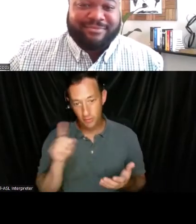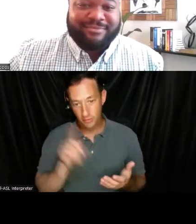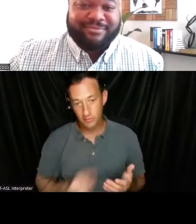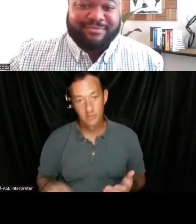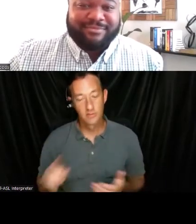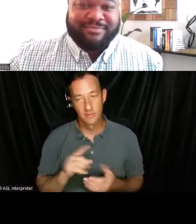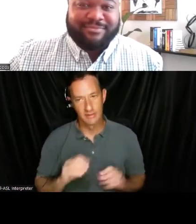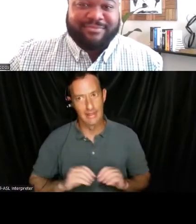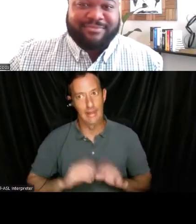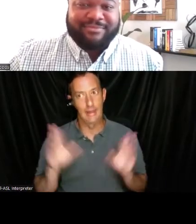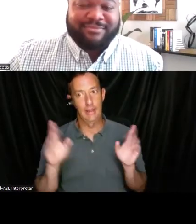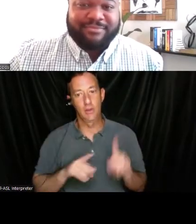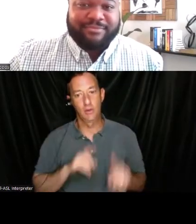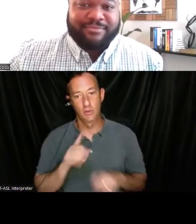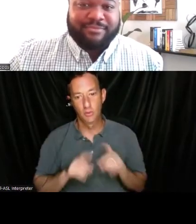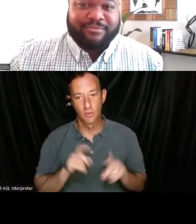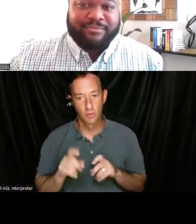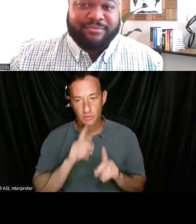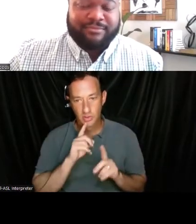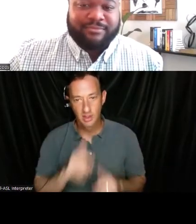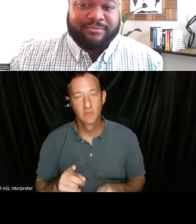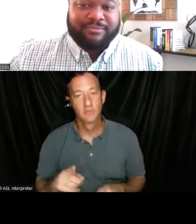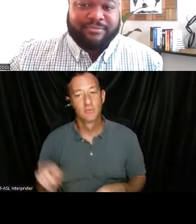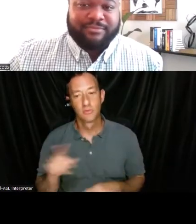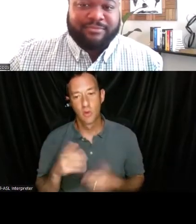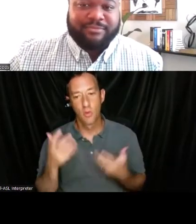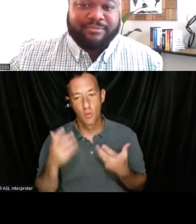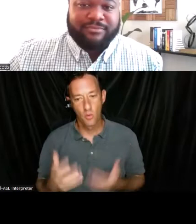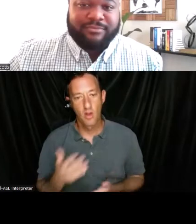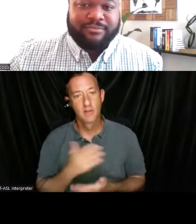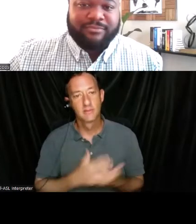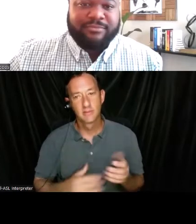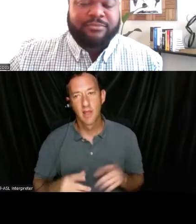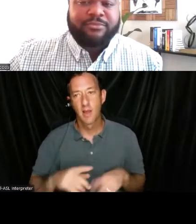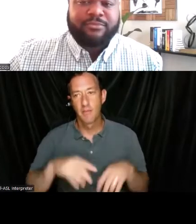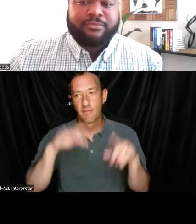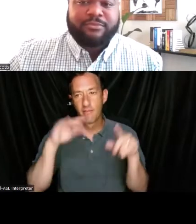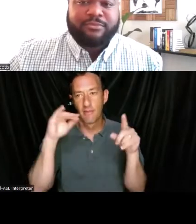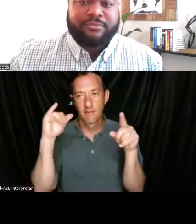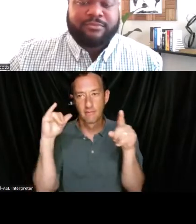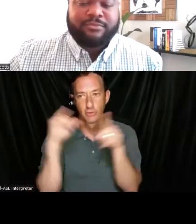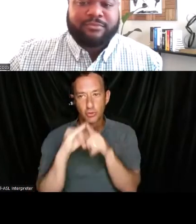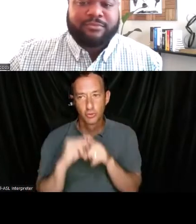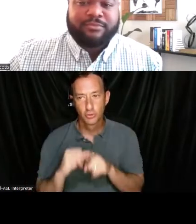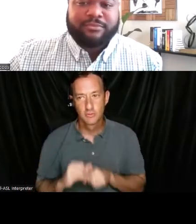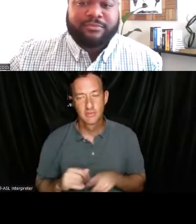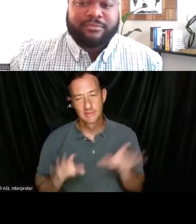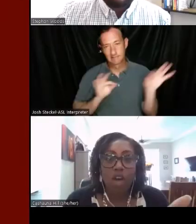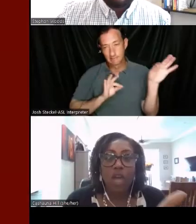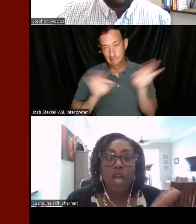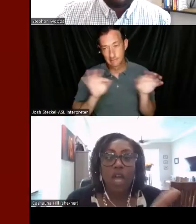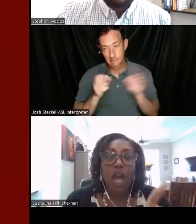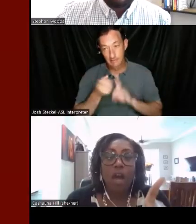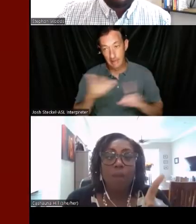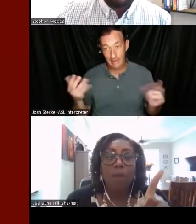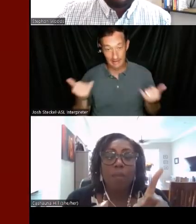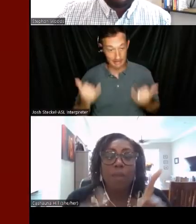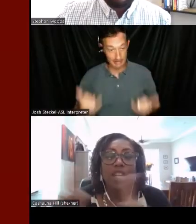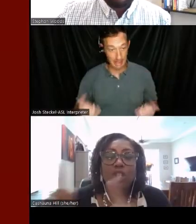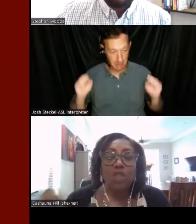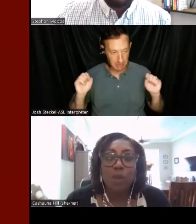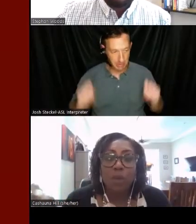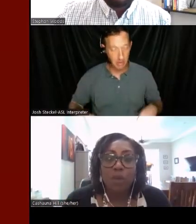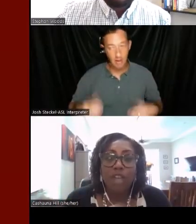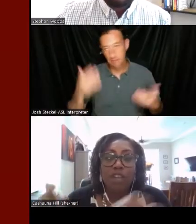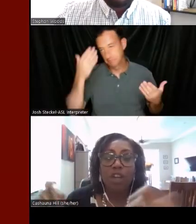the Q&A box that they would like some of the terms explained. I don't know that we're going to have time to do that right now, but